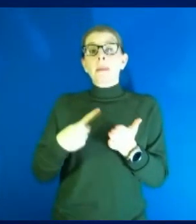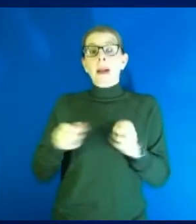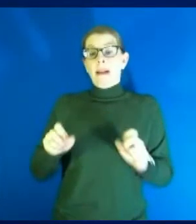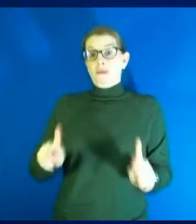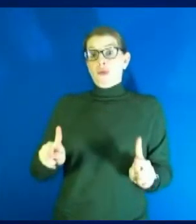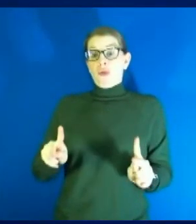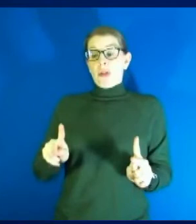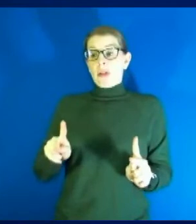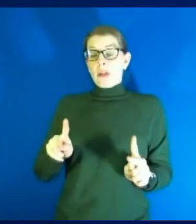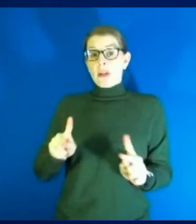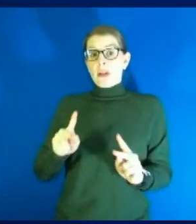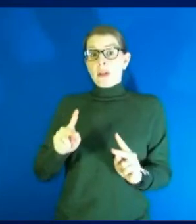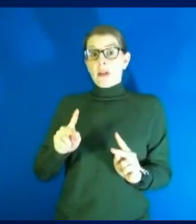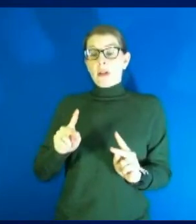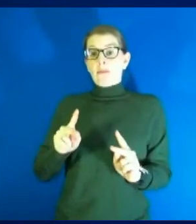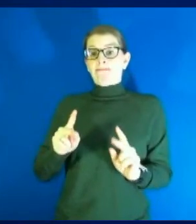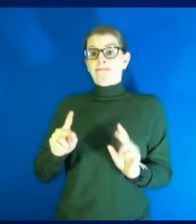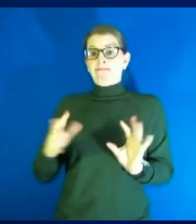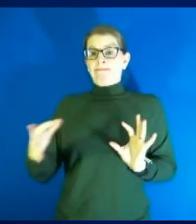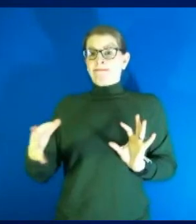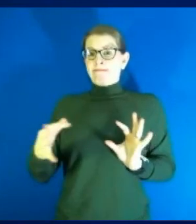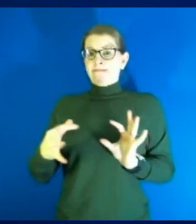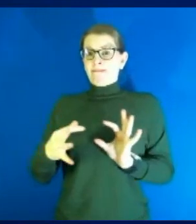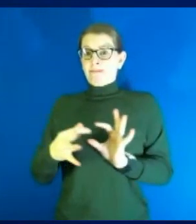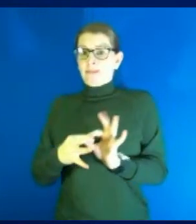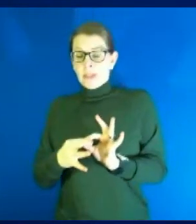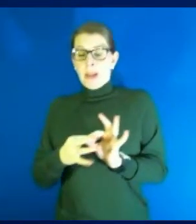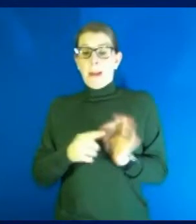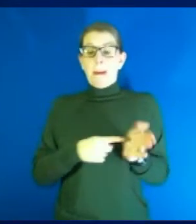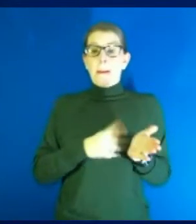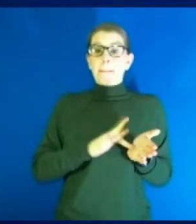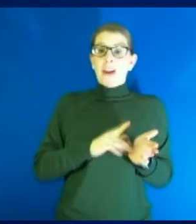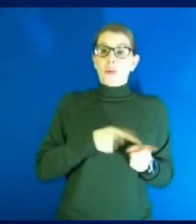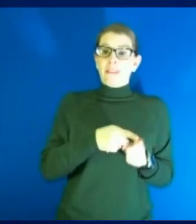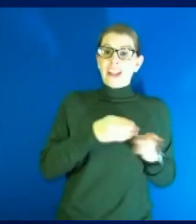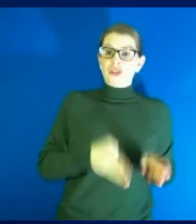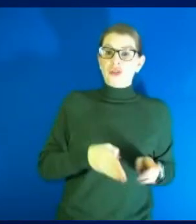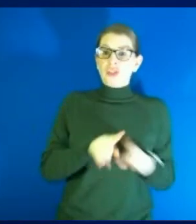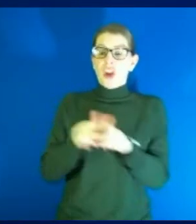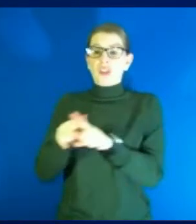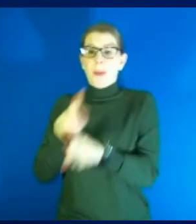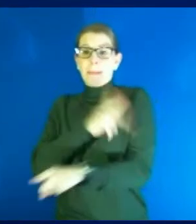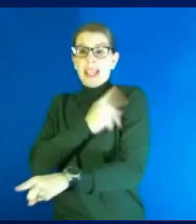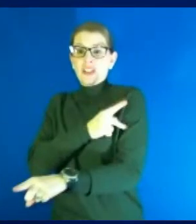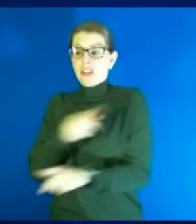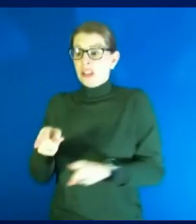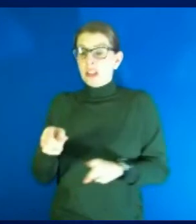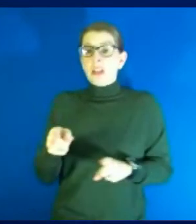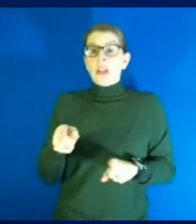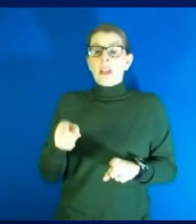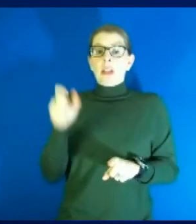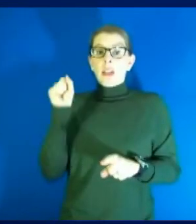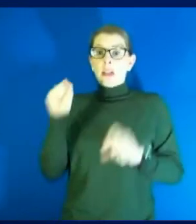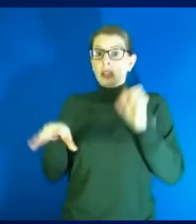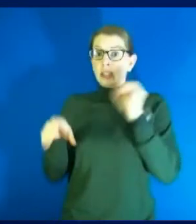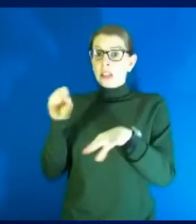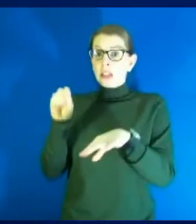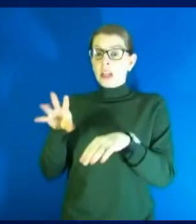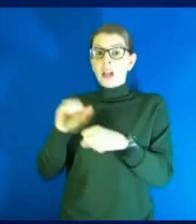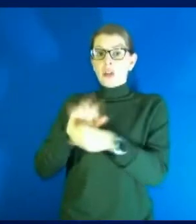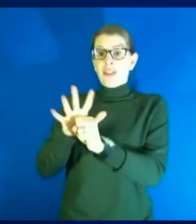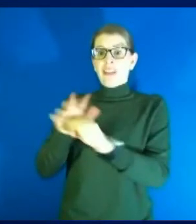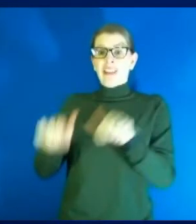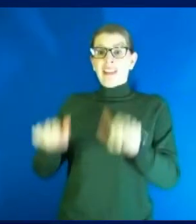start rebuilding bridges between ourselves as medical professionals in the community. If you've been someone who's been, kind of maybe a coronavirus doubter